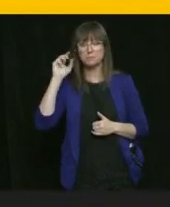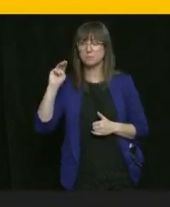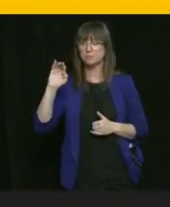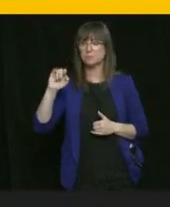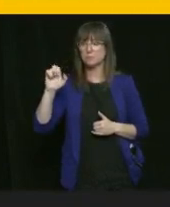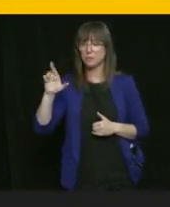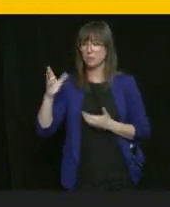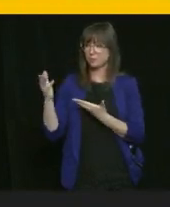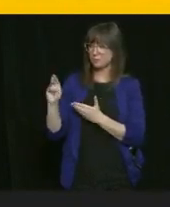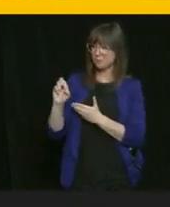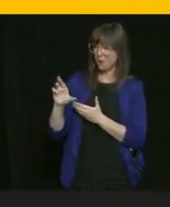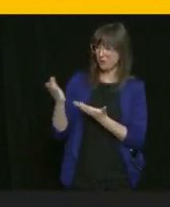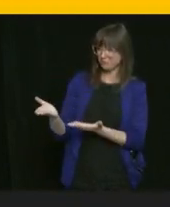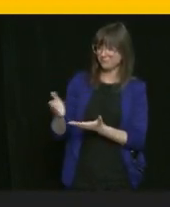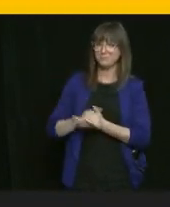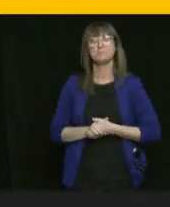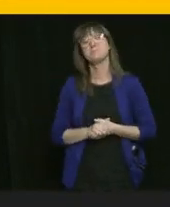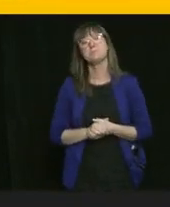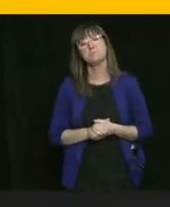Mark.